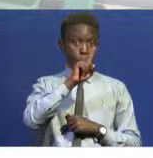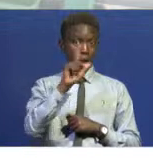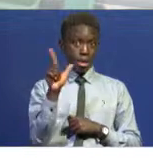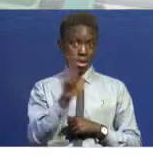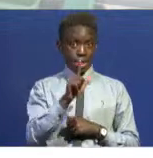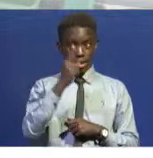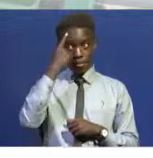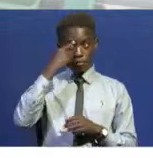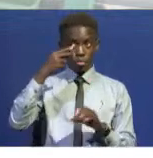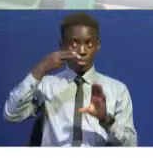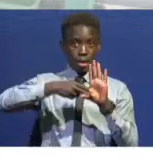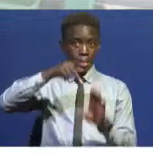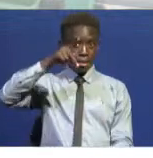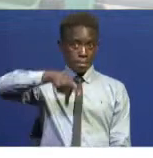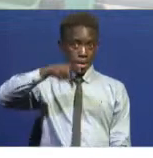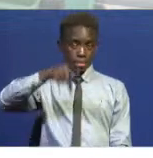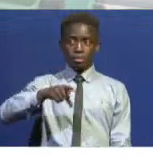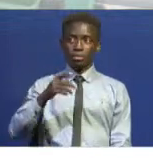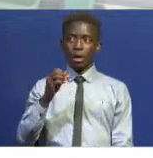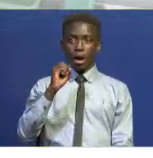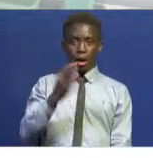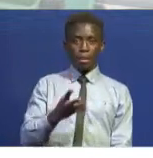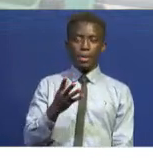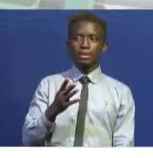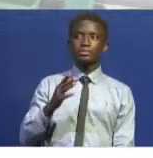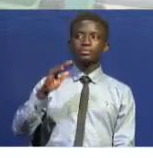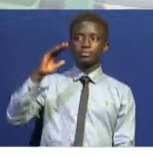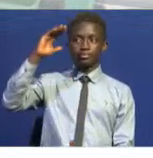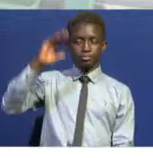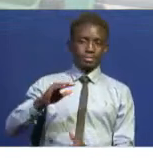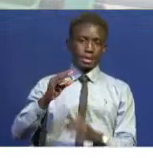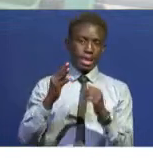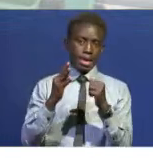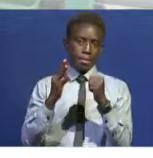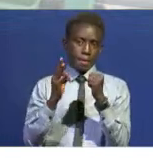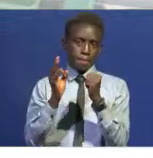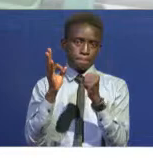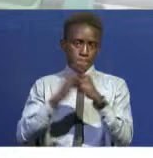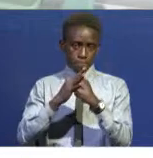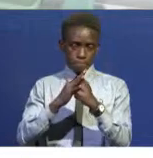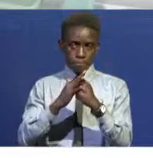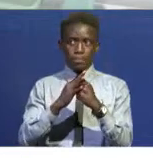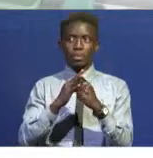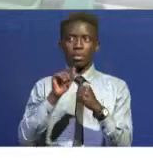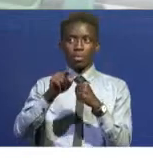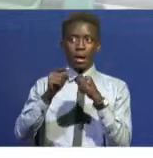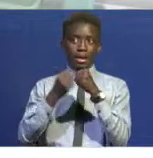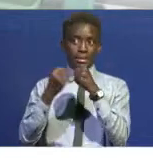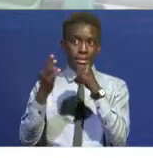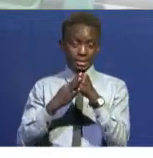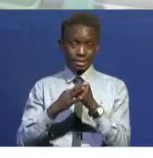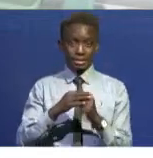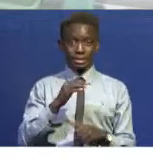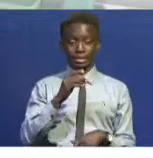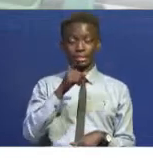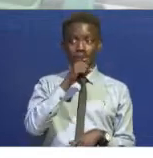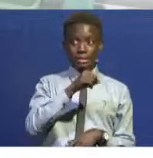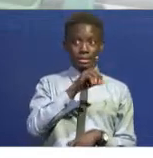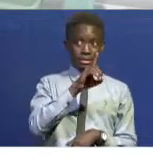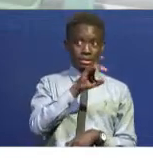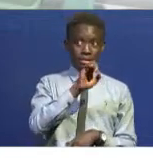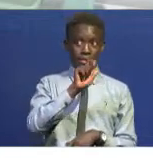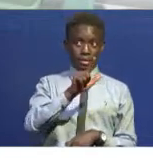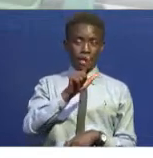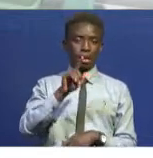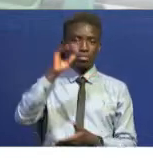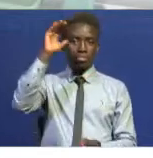8 shillings lower, diesel will drop by 3 shillings and 54 cents, while kerosene will reduce by 6 shillings